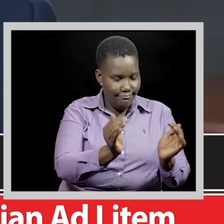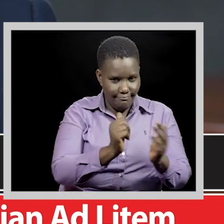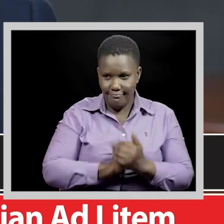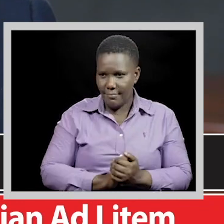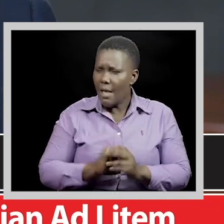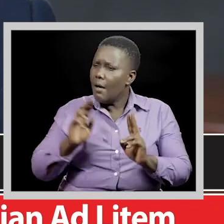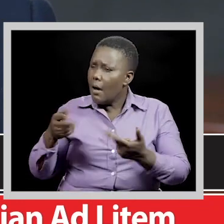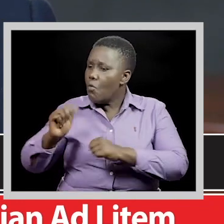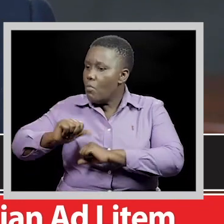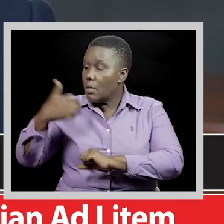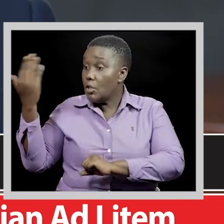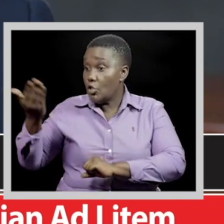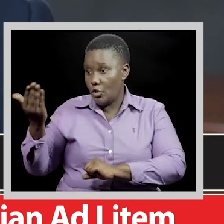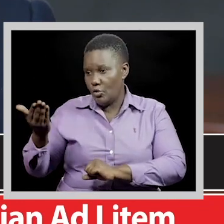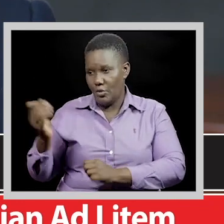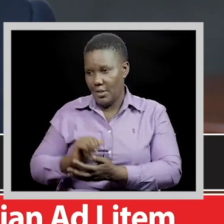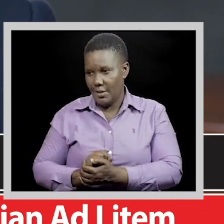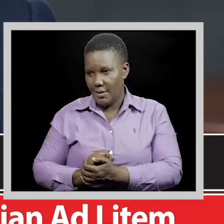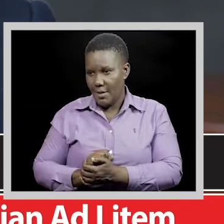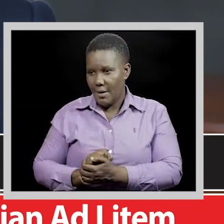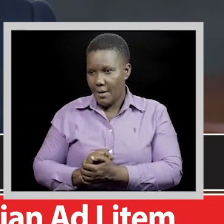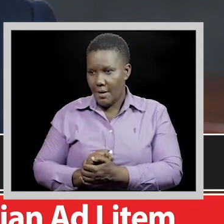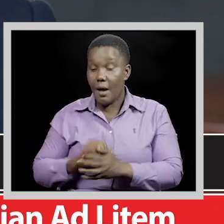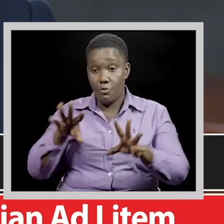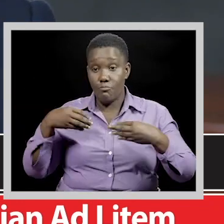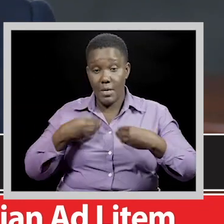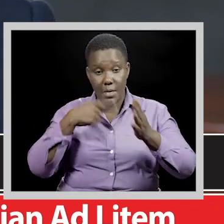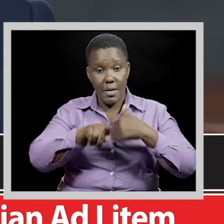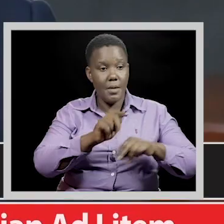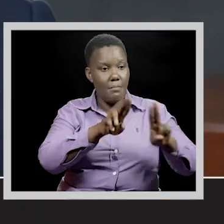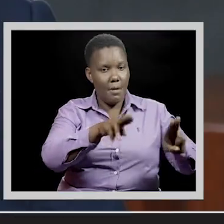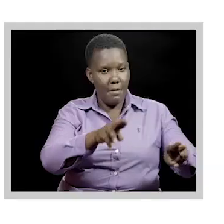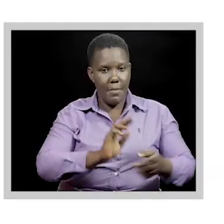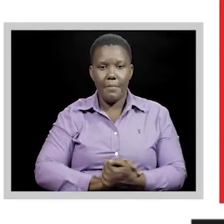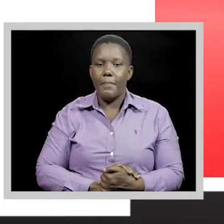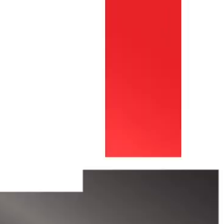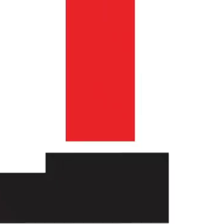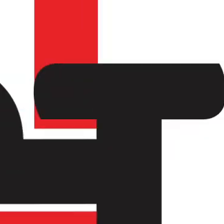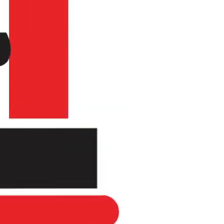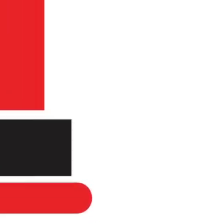or any other sort of representation that can be secured in the courtroom.